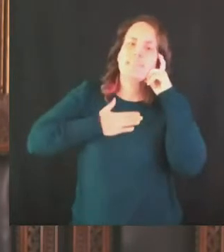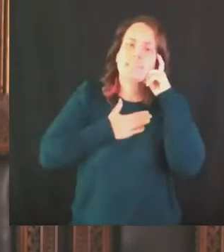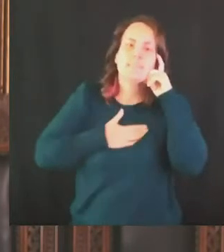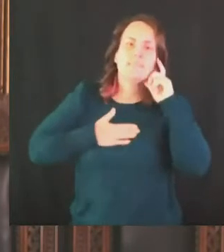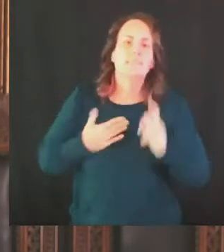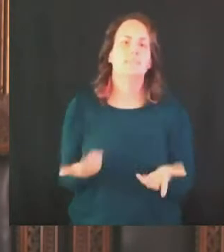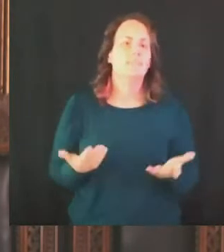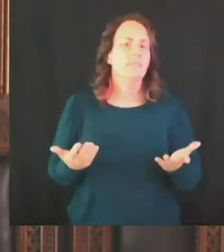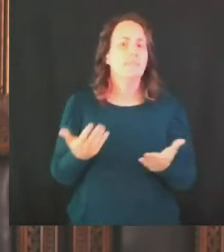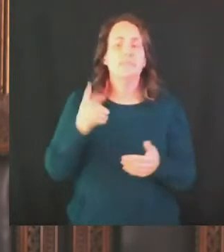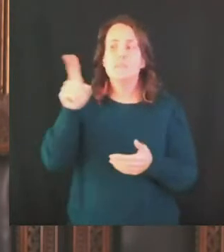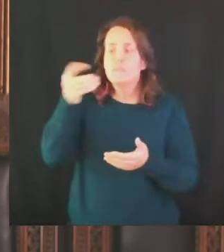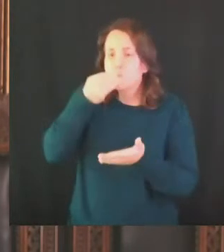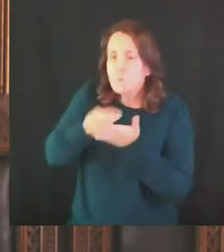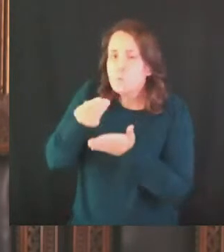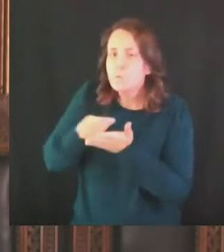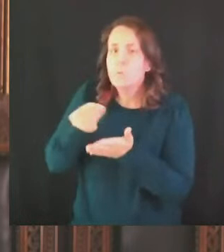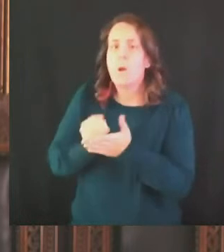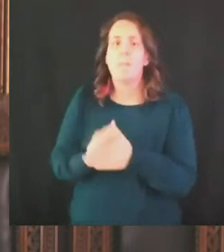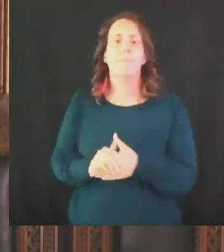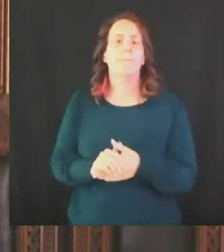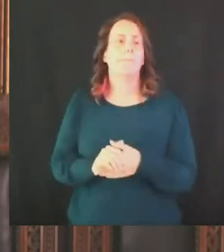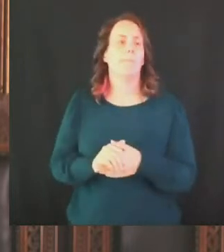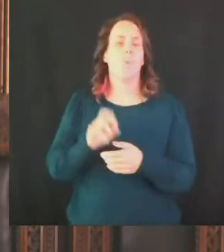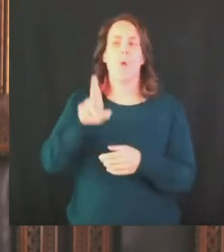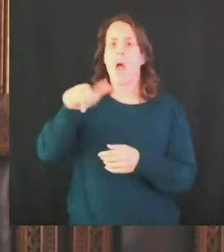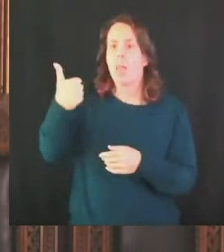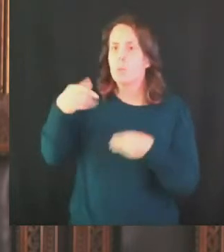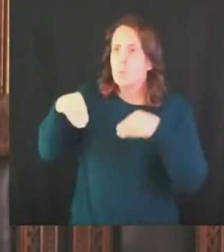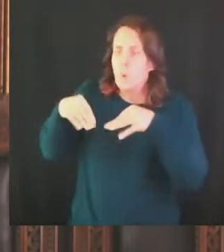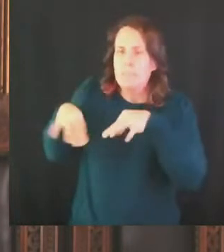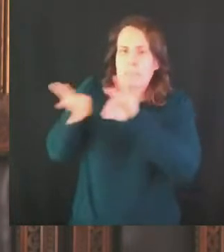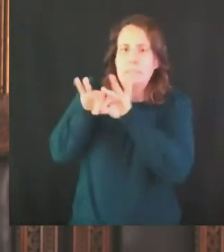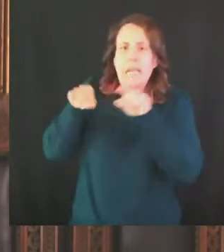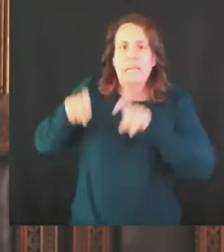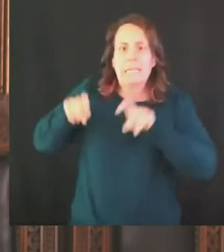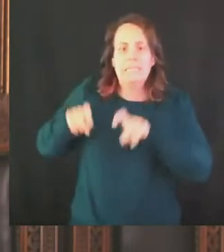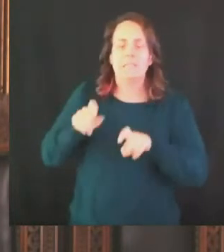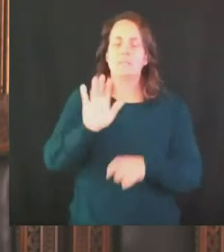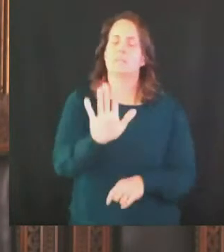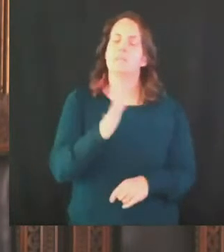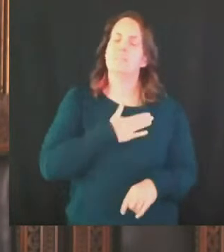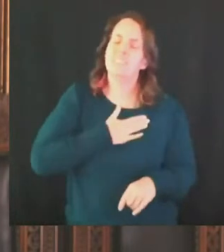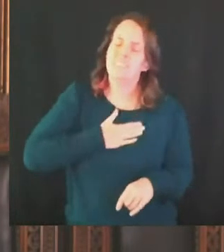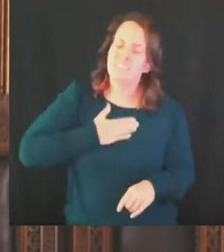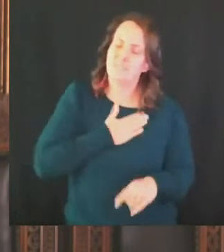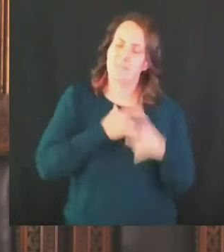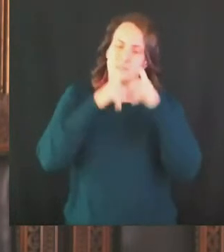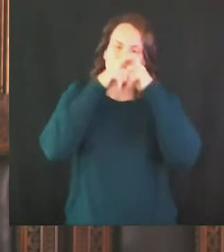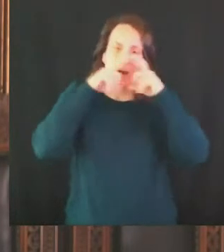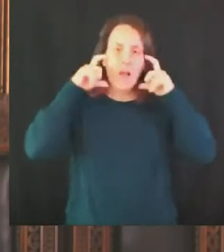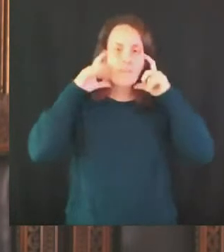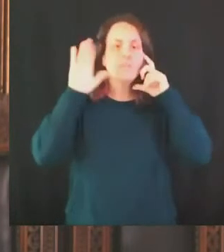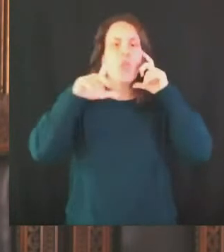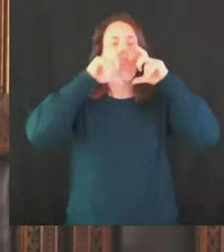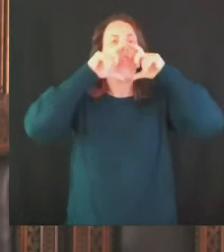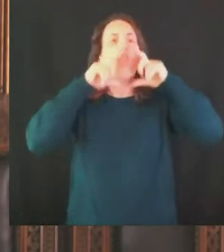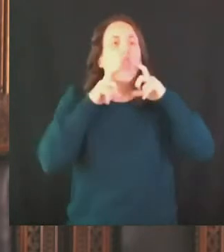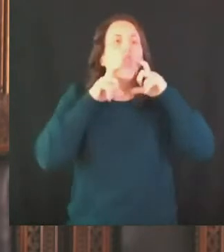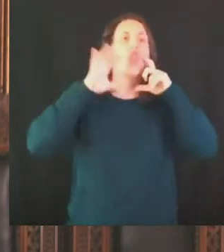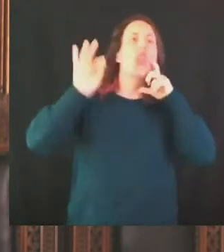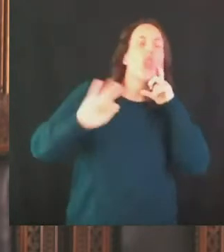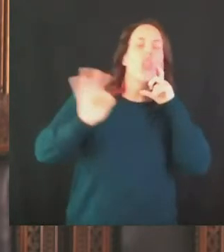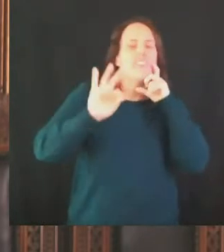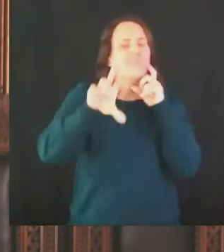wear your mask. Try not to be in situations where you're with a bunch of people that you don't know their health status in a small